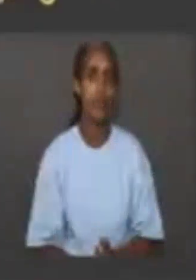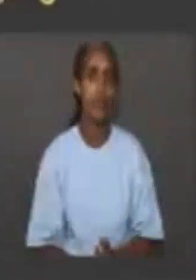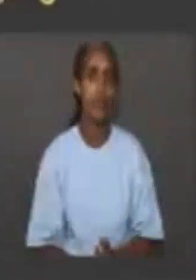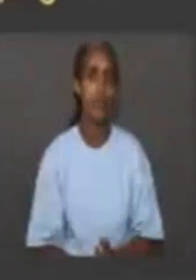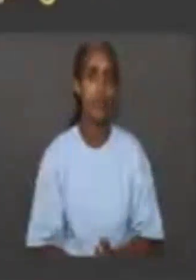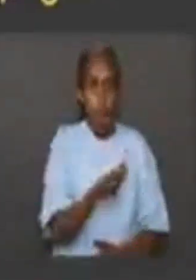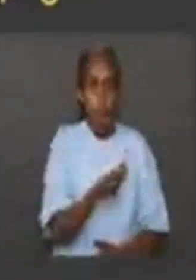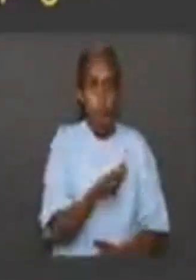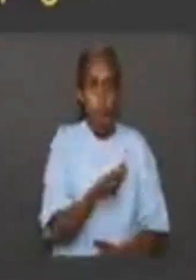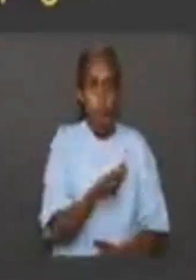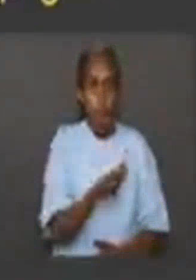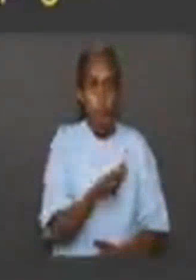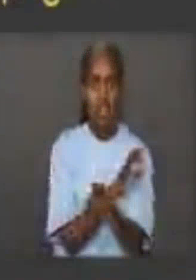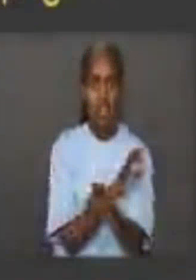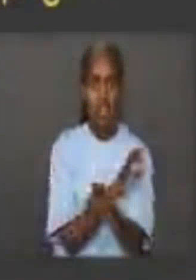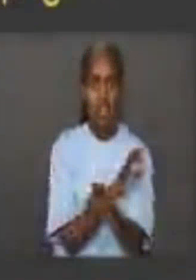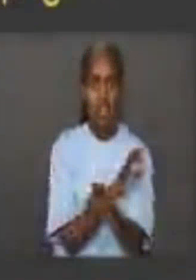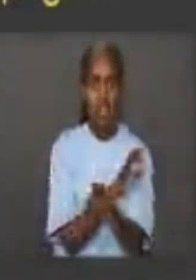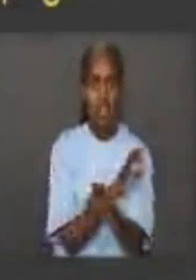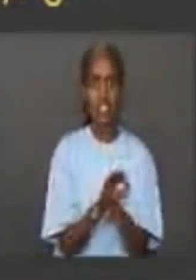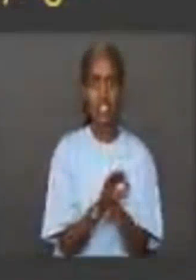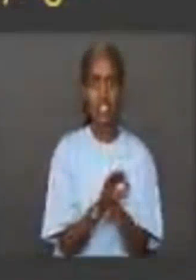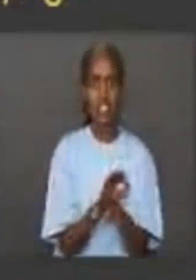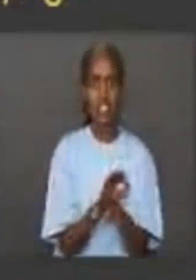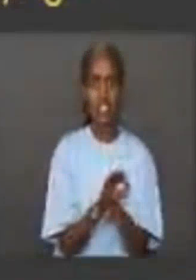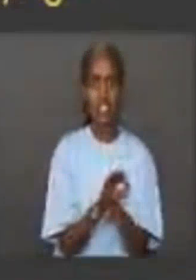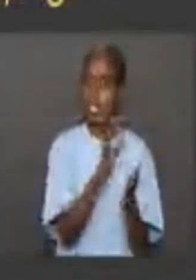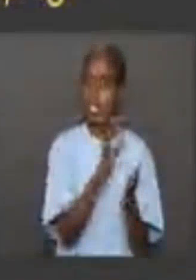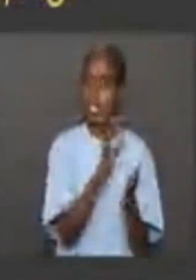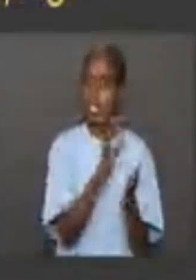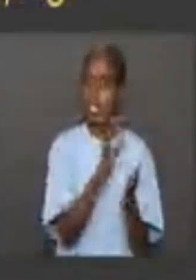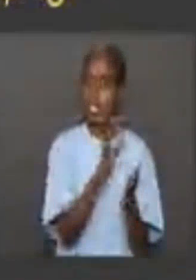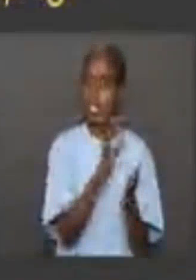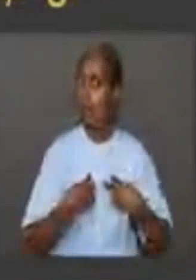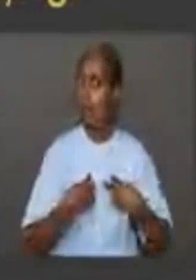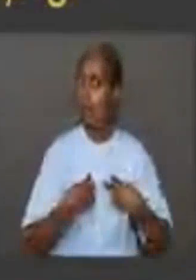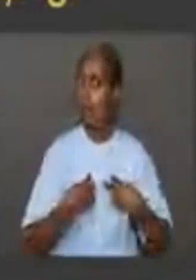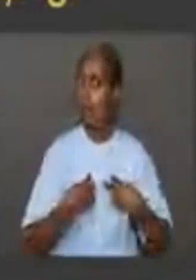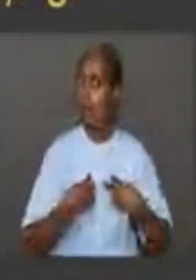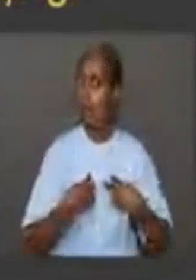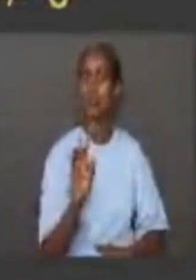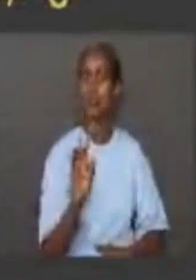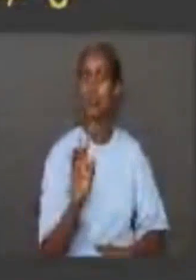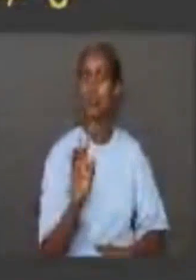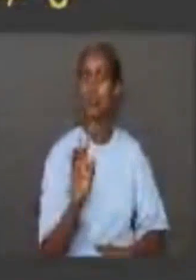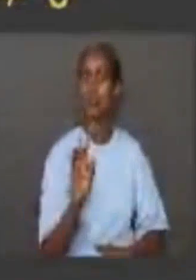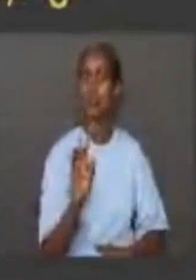Quadratic functions of this form have two zeros.